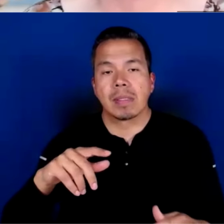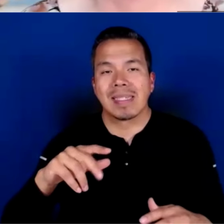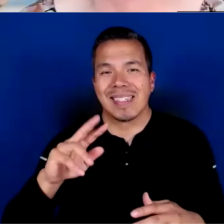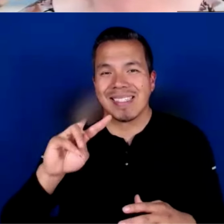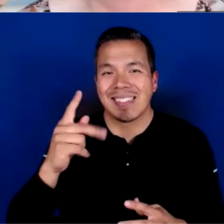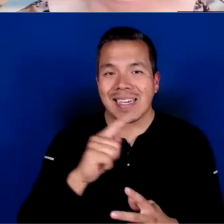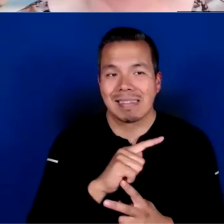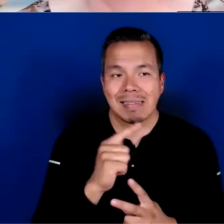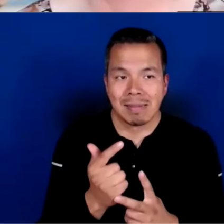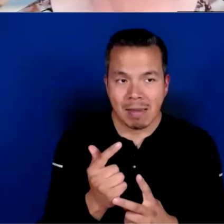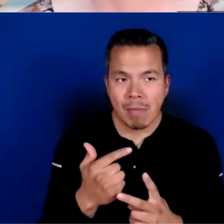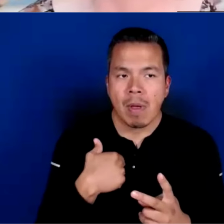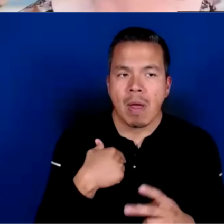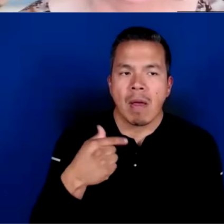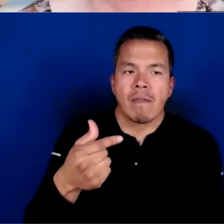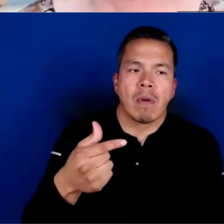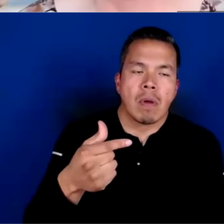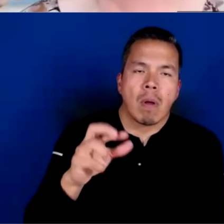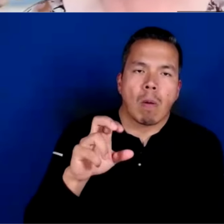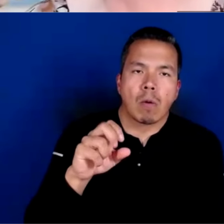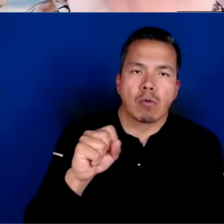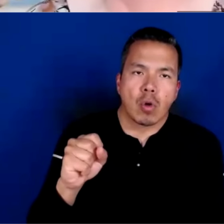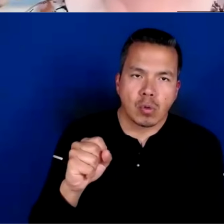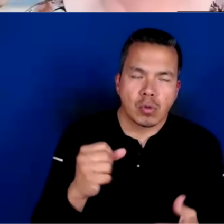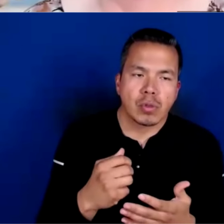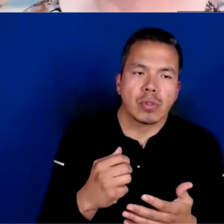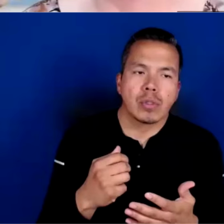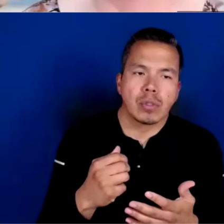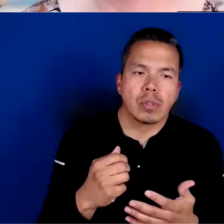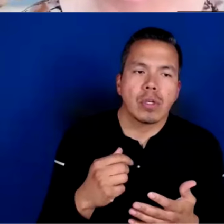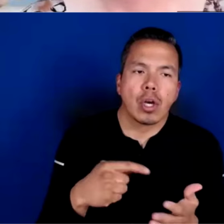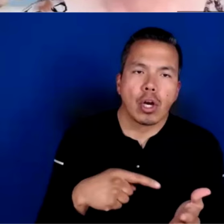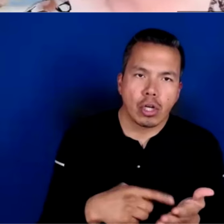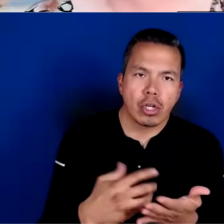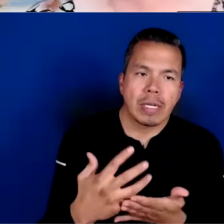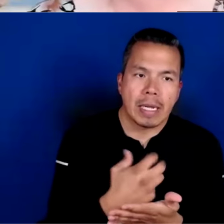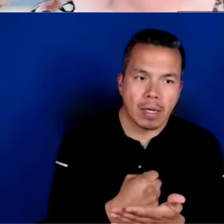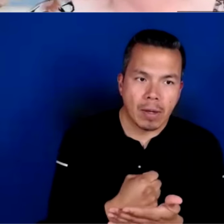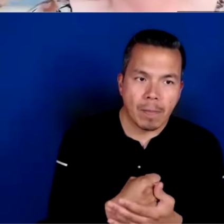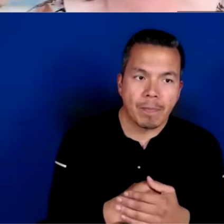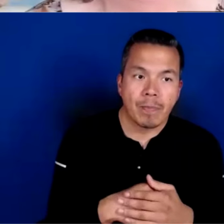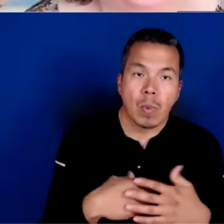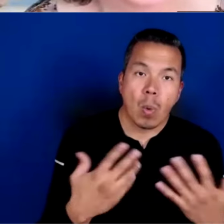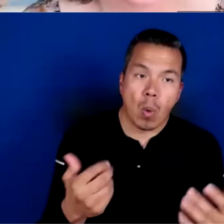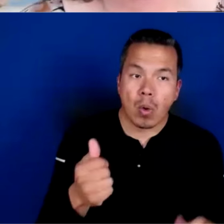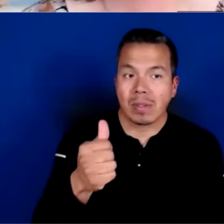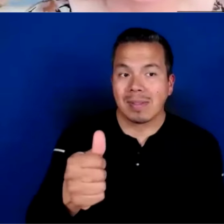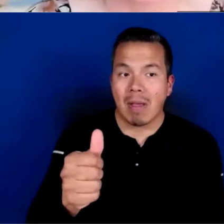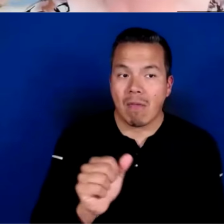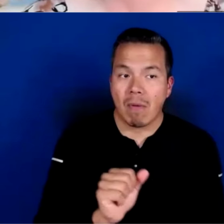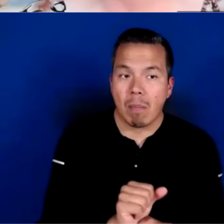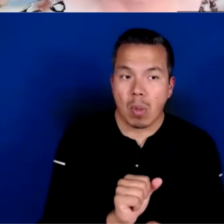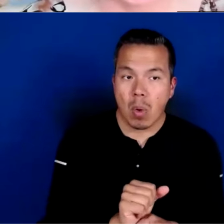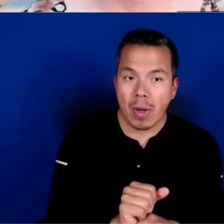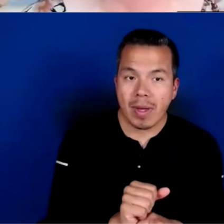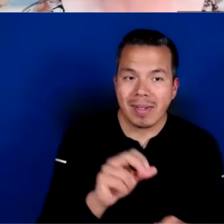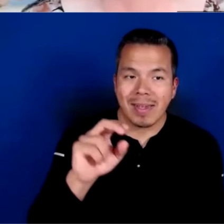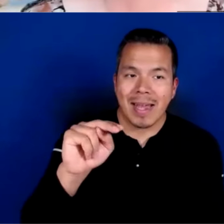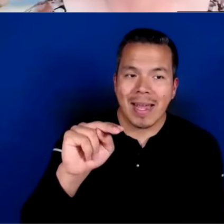or if you're self-employed, your net earnings from self-employment. So if you work for somebody else and you're paid